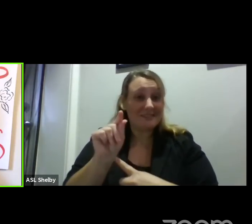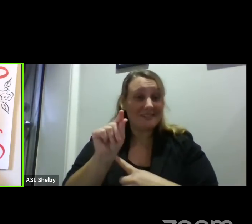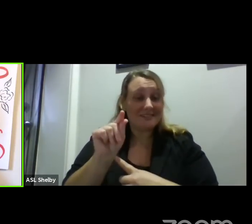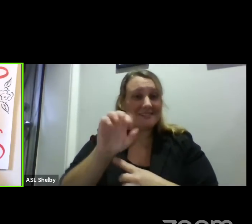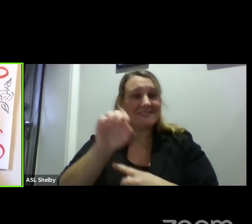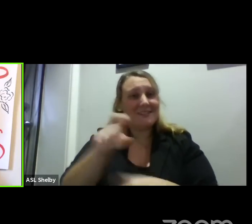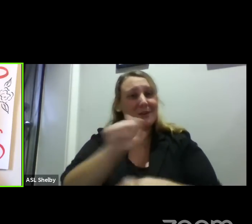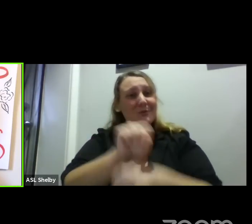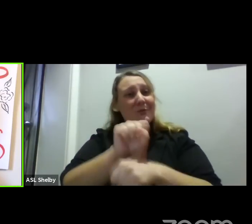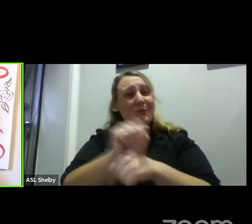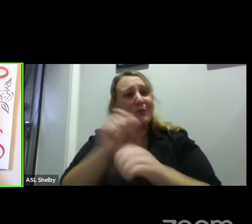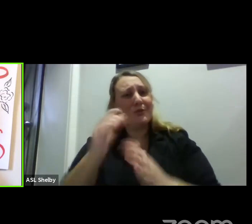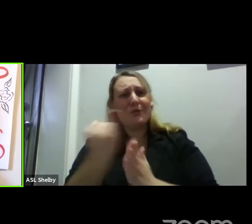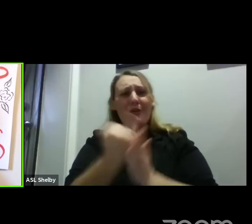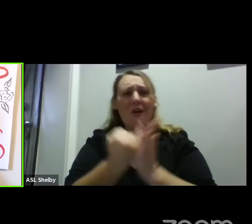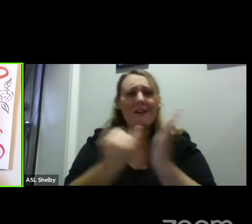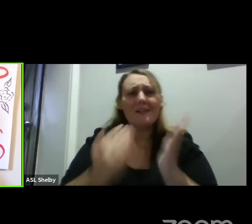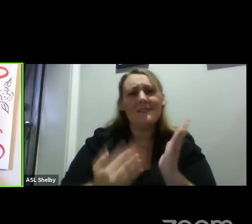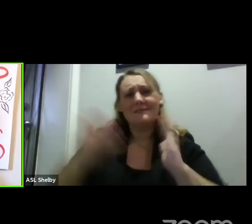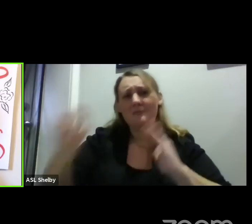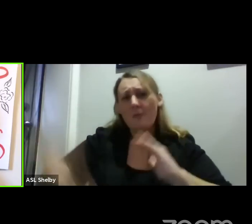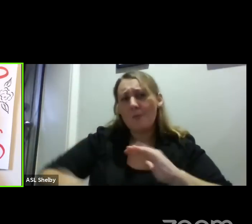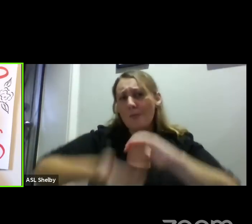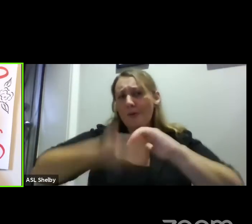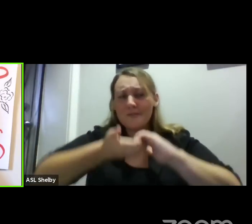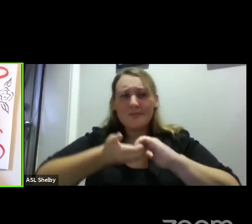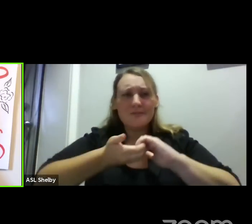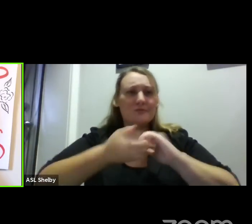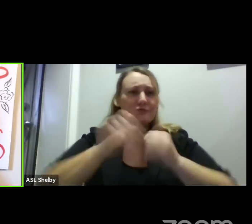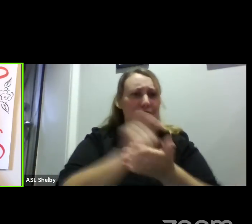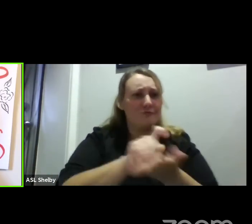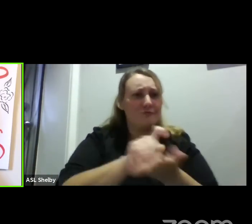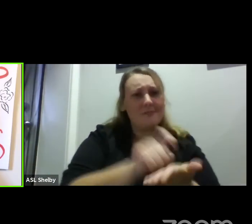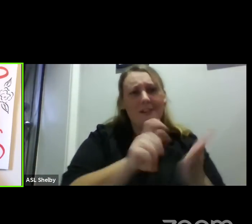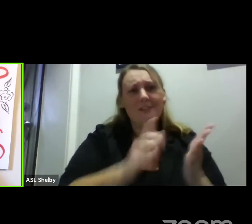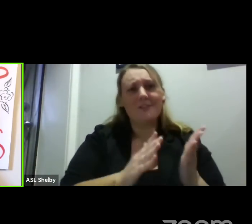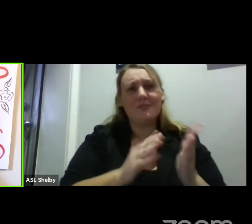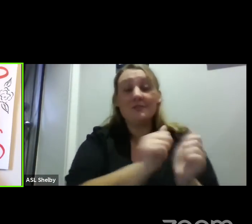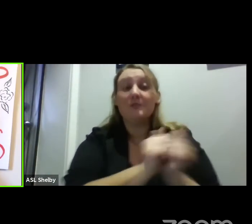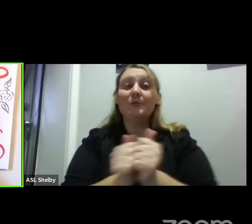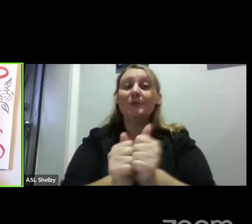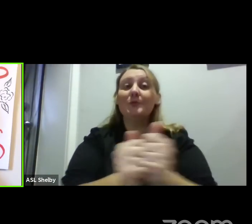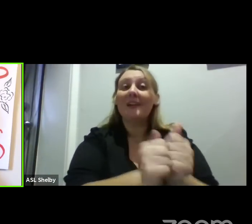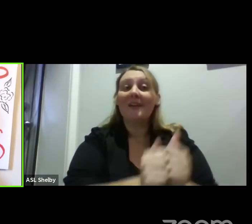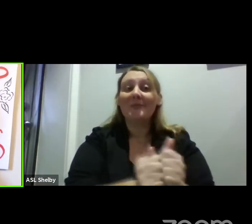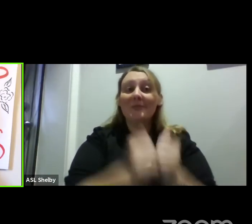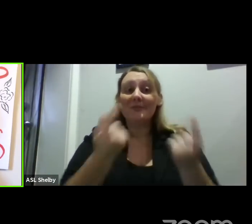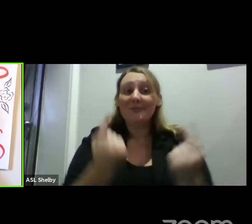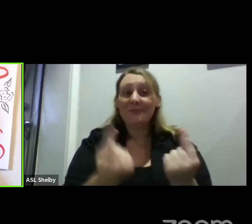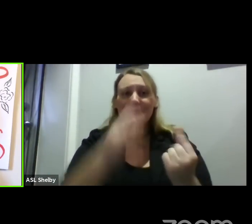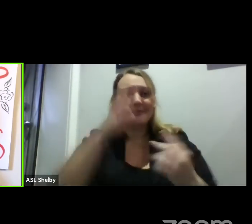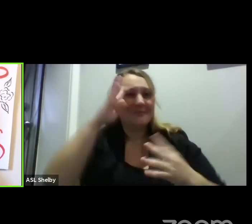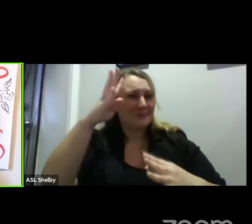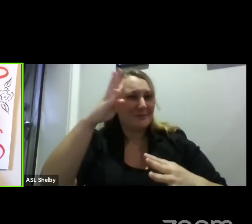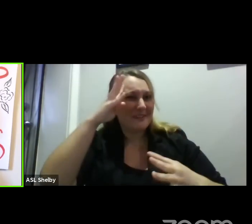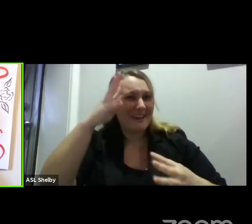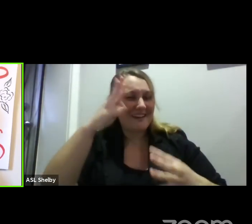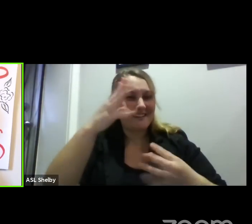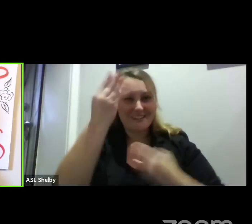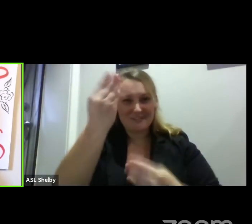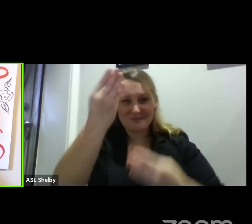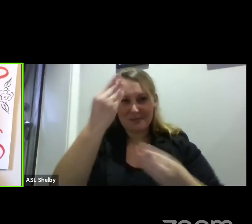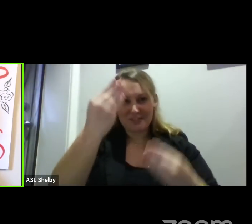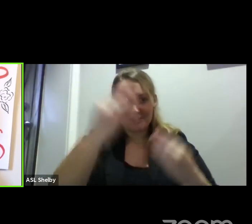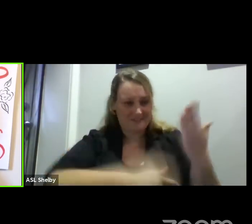trusted accomplices came together to create content to commemorate this year's International Horse Day. We made a